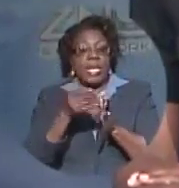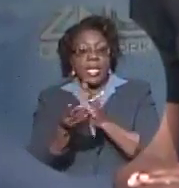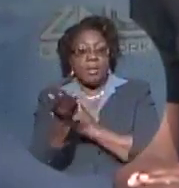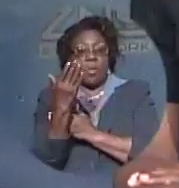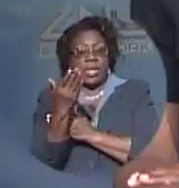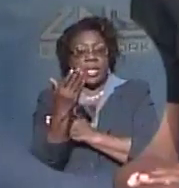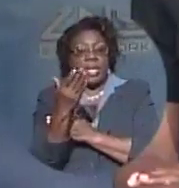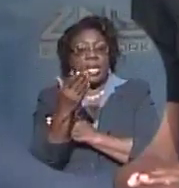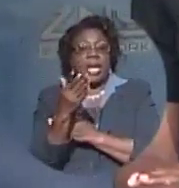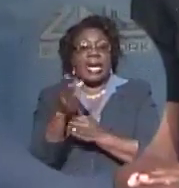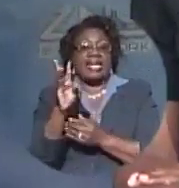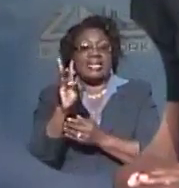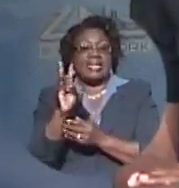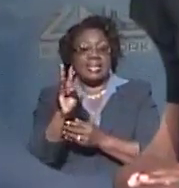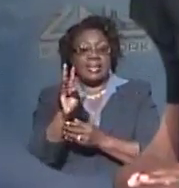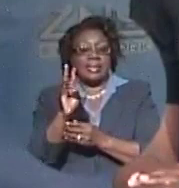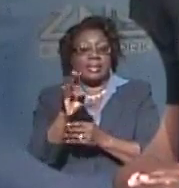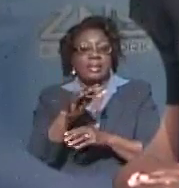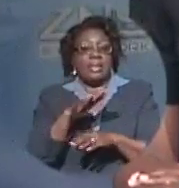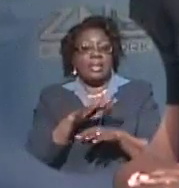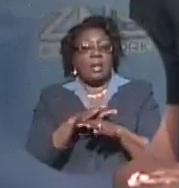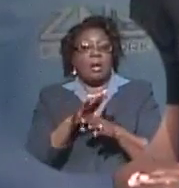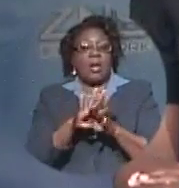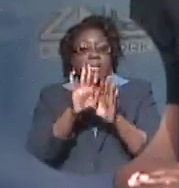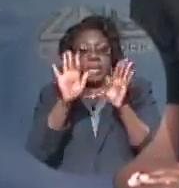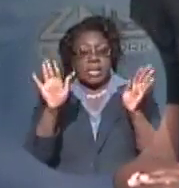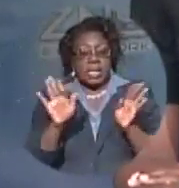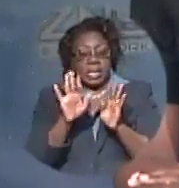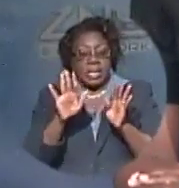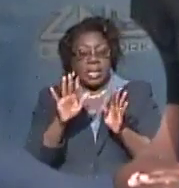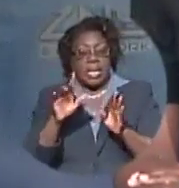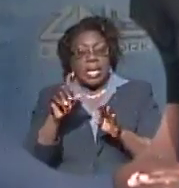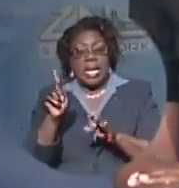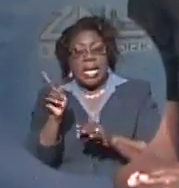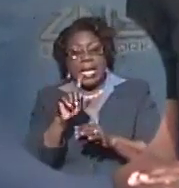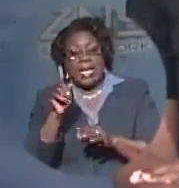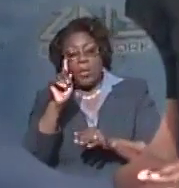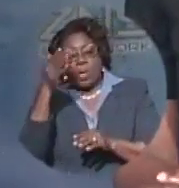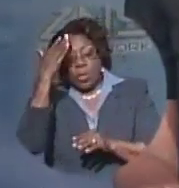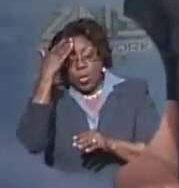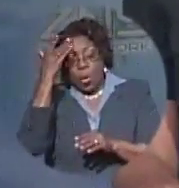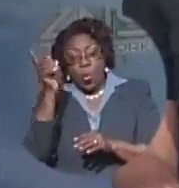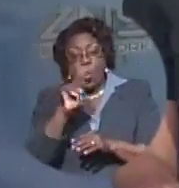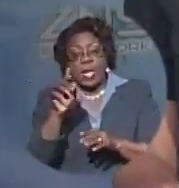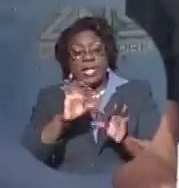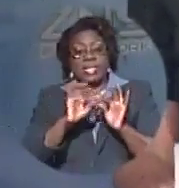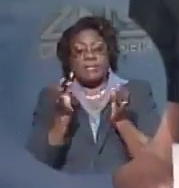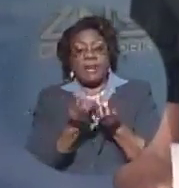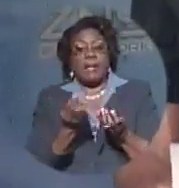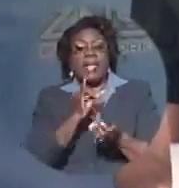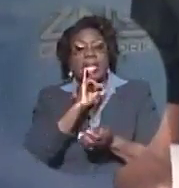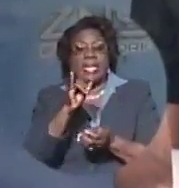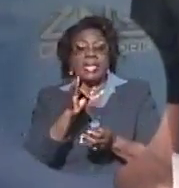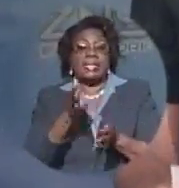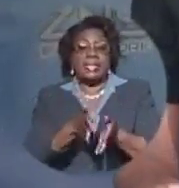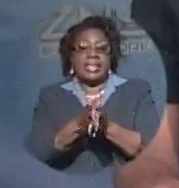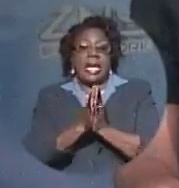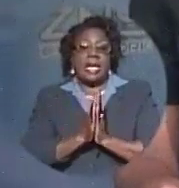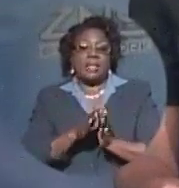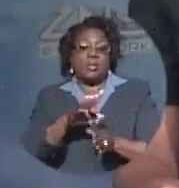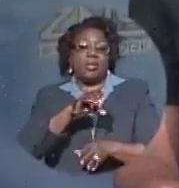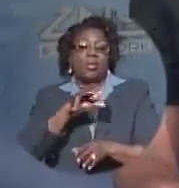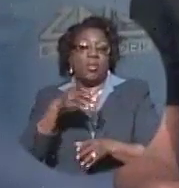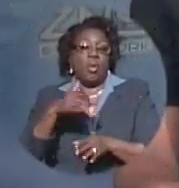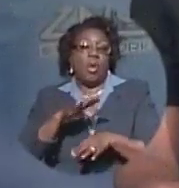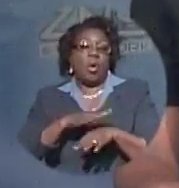March, according to police. Anyone with information on the whereabouts of the Peters family is asked to contact the Central Detective Unit